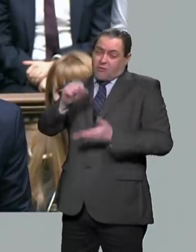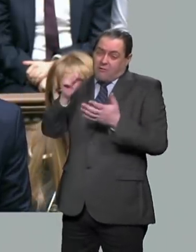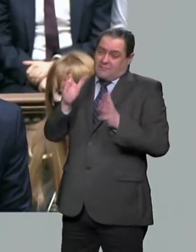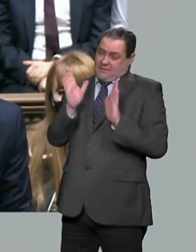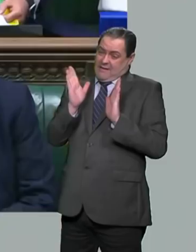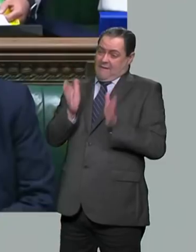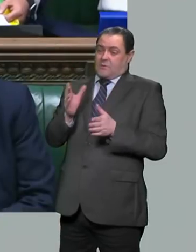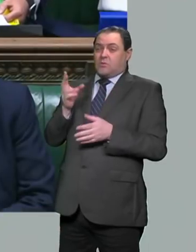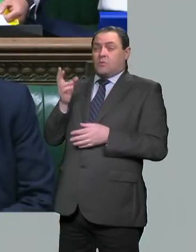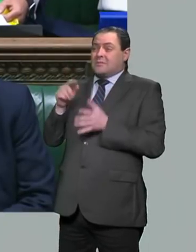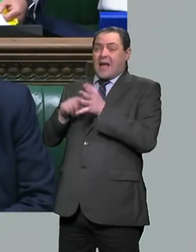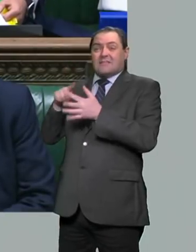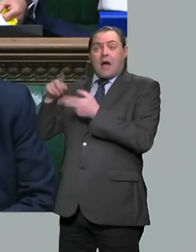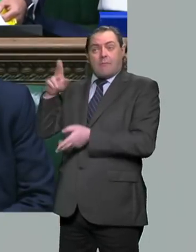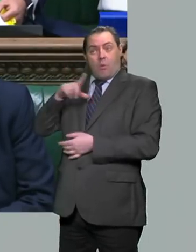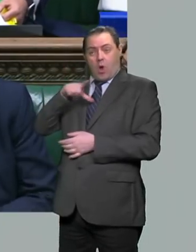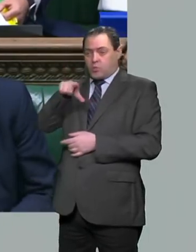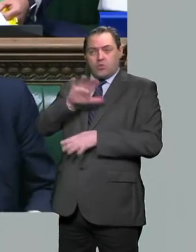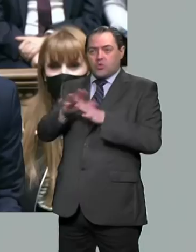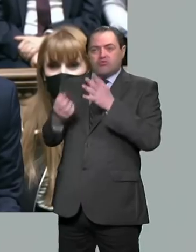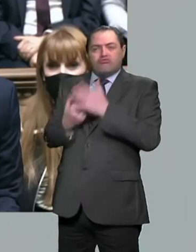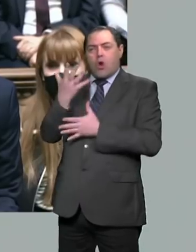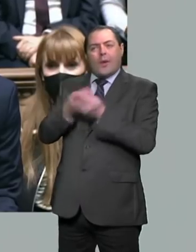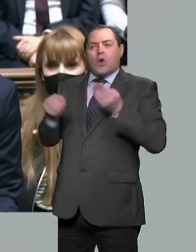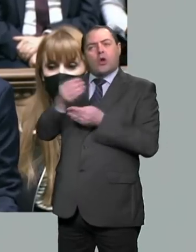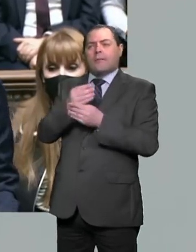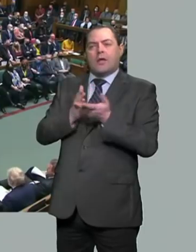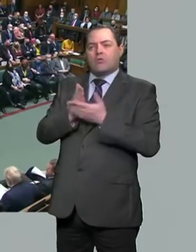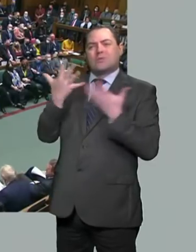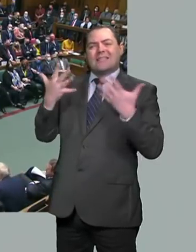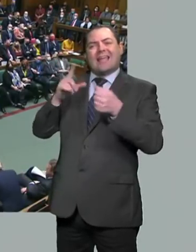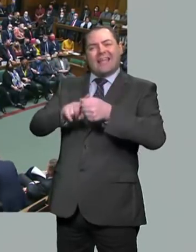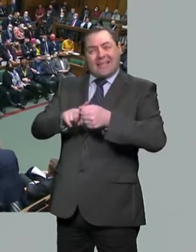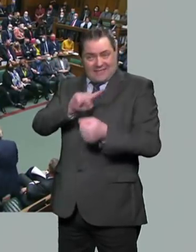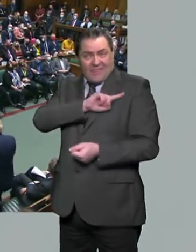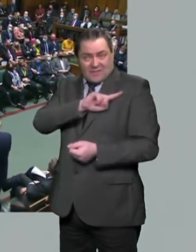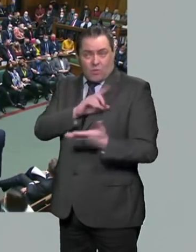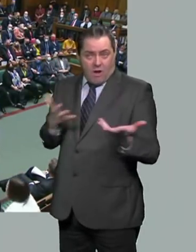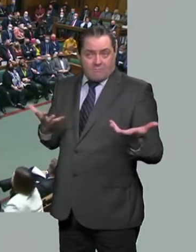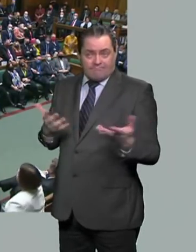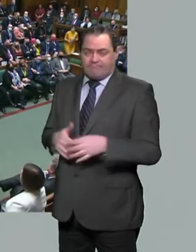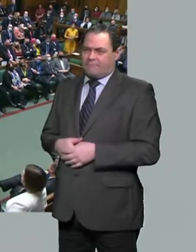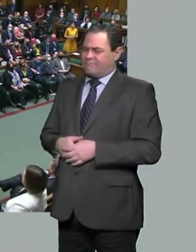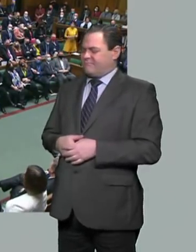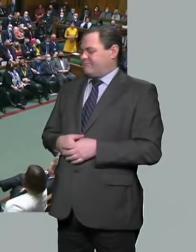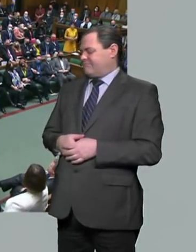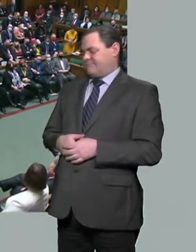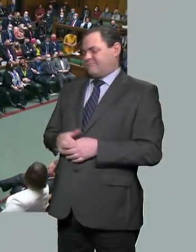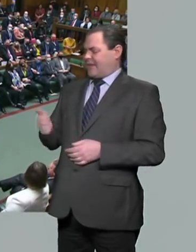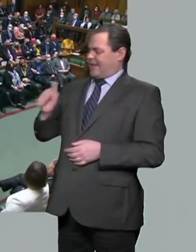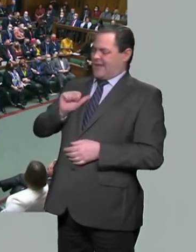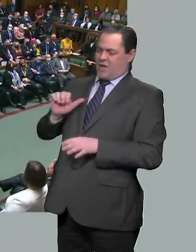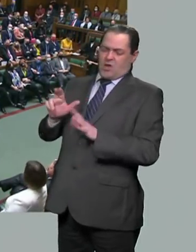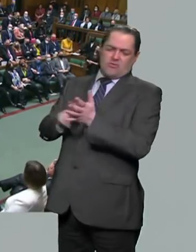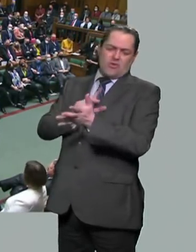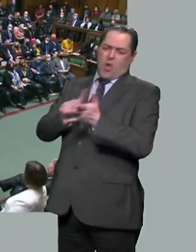taxes because the Tories failed to grow the economy over a decade. No, Mr. Speaker. I think everybody